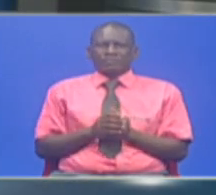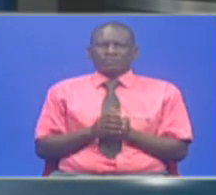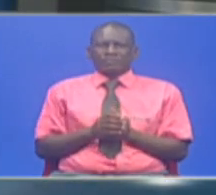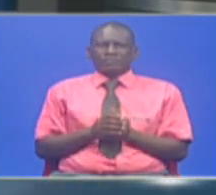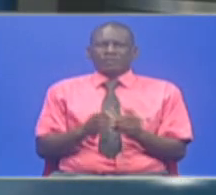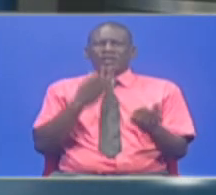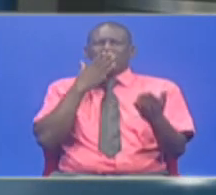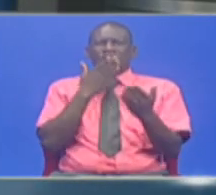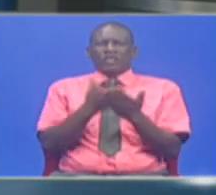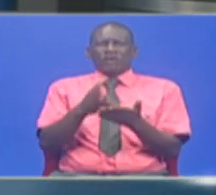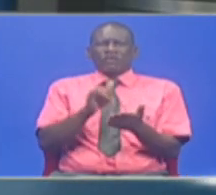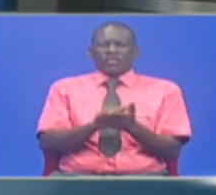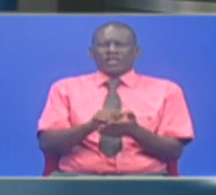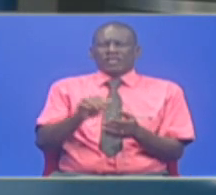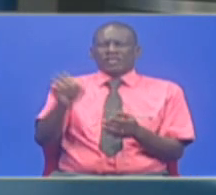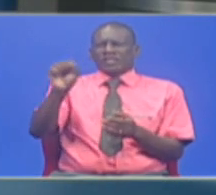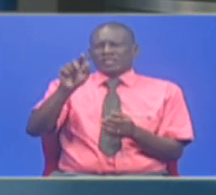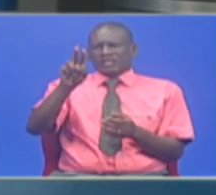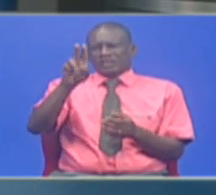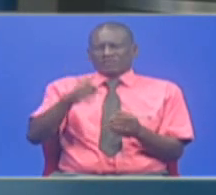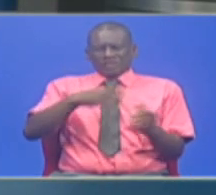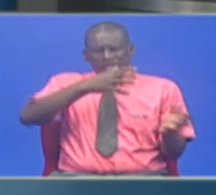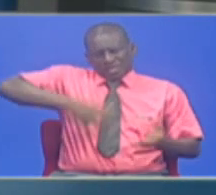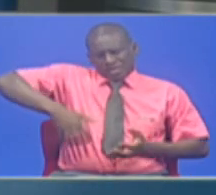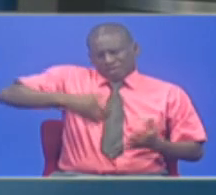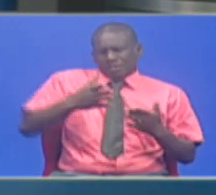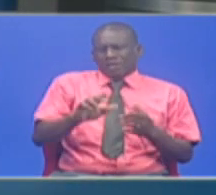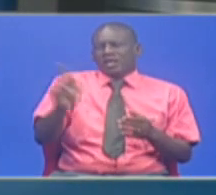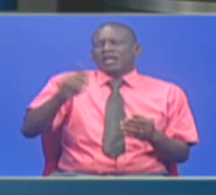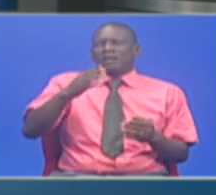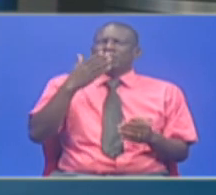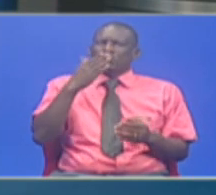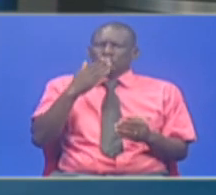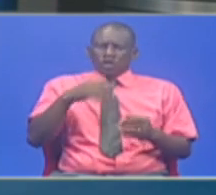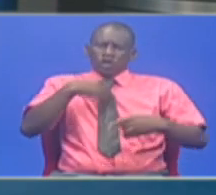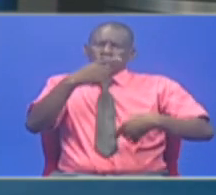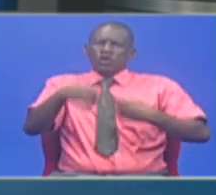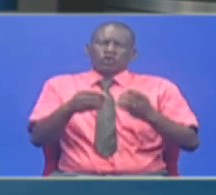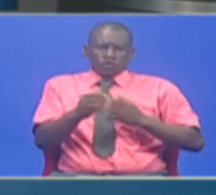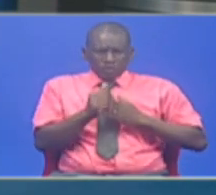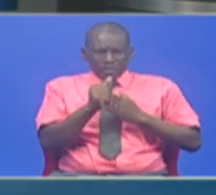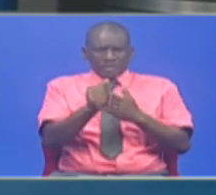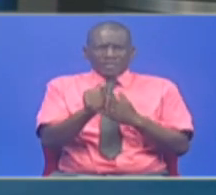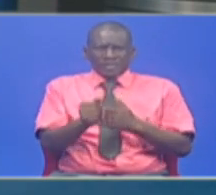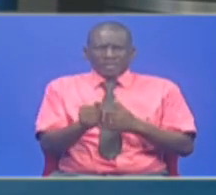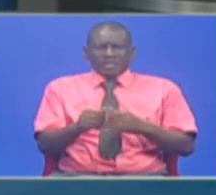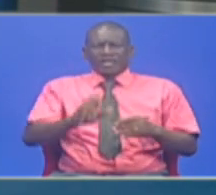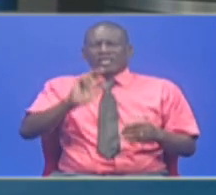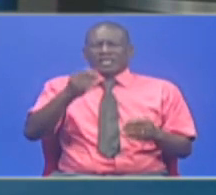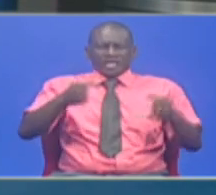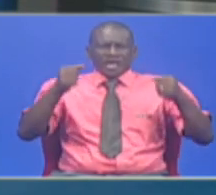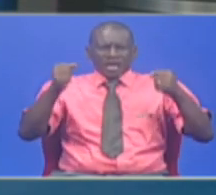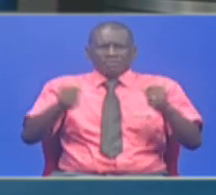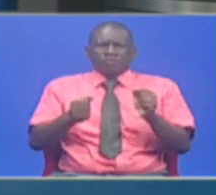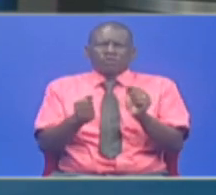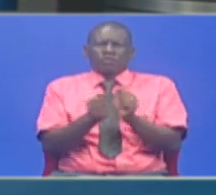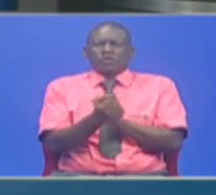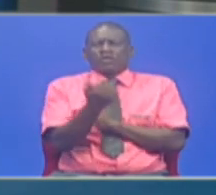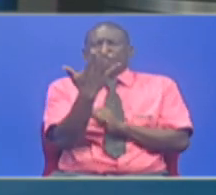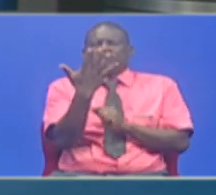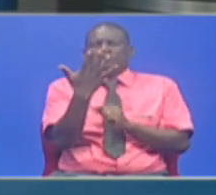Thanks for that, Keter. And some rugby now, where Kabras Sugar maintained their lead at the summit of the Kenya Cup with a